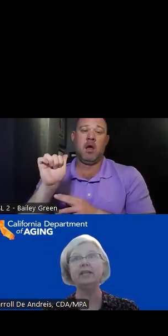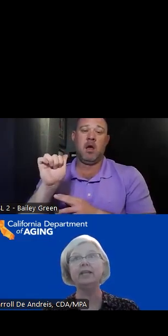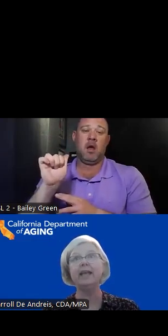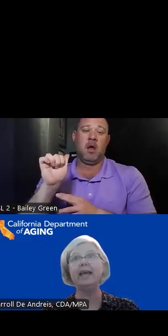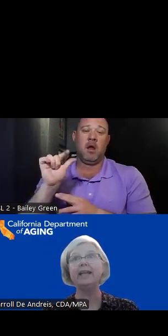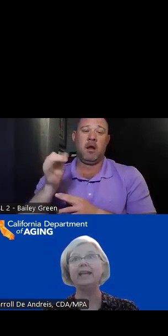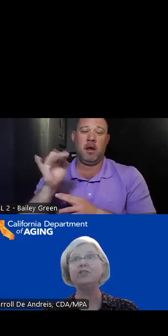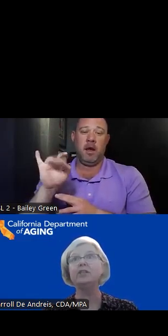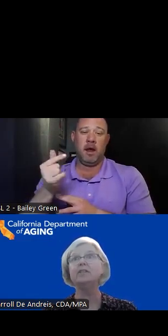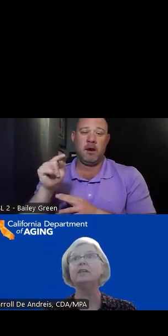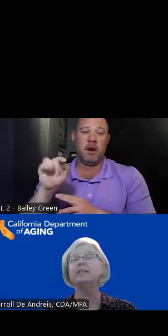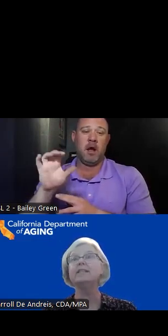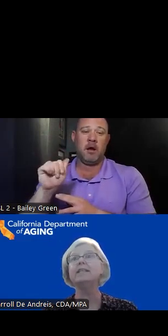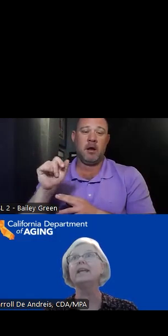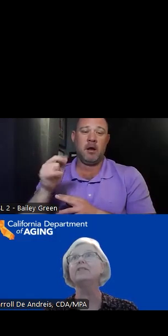ENGAGE, at